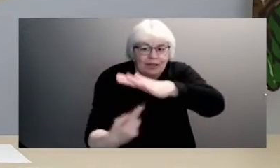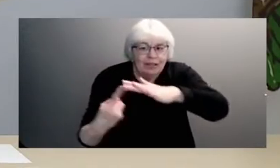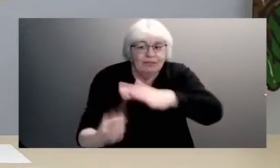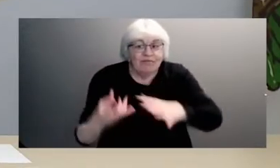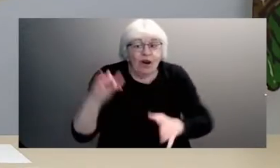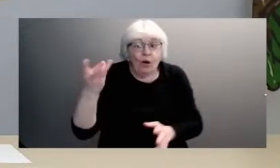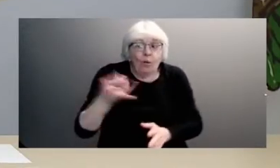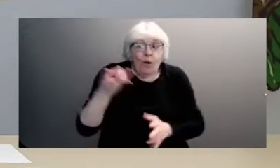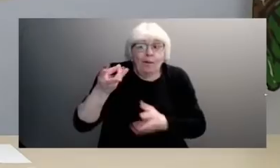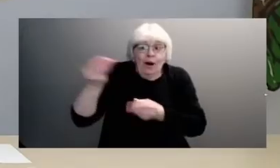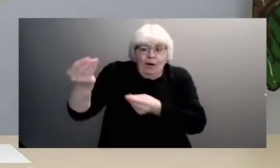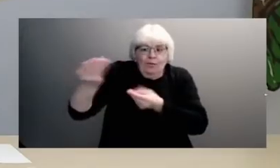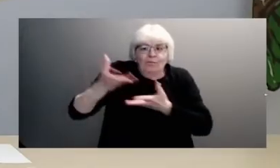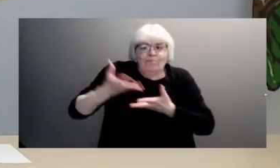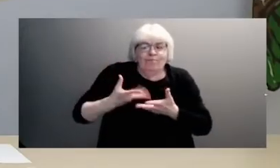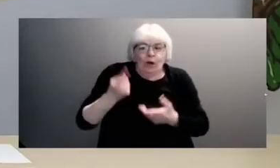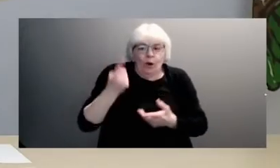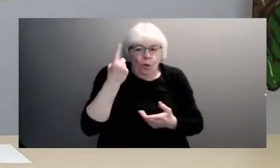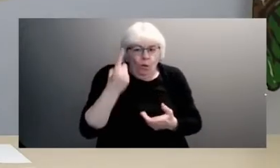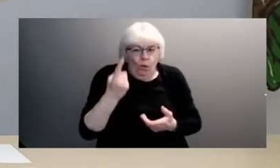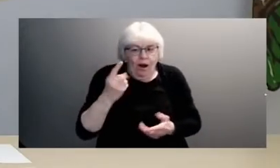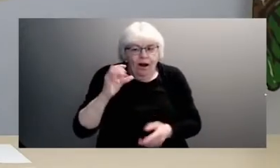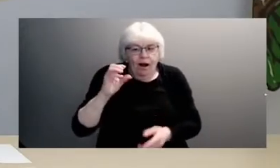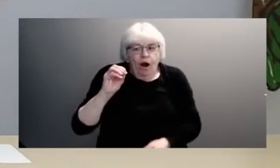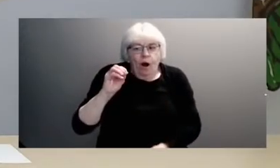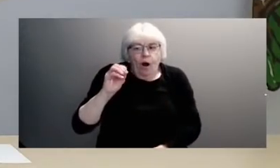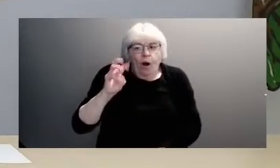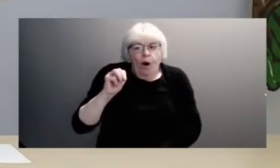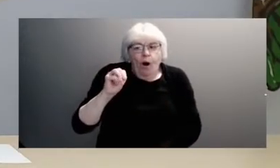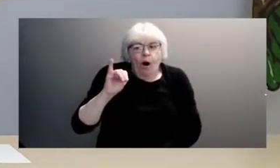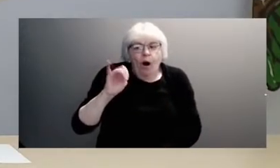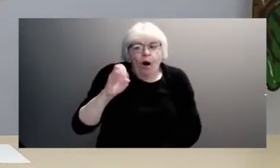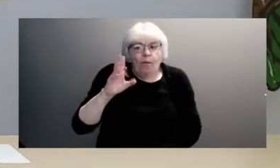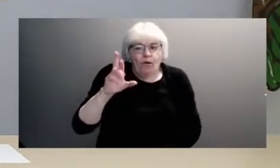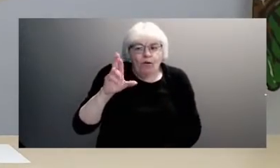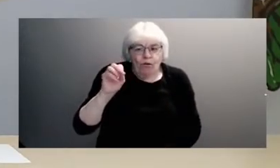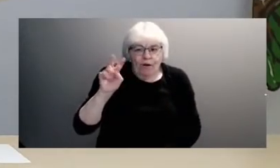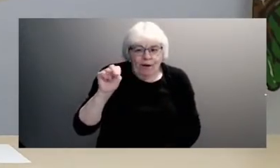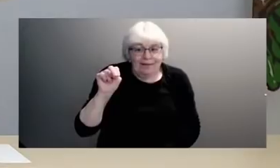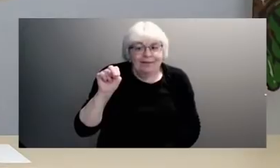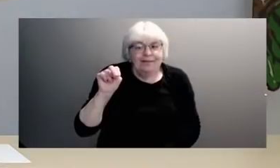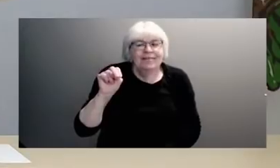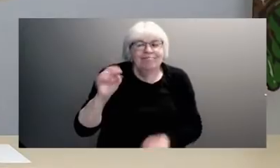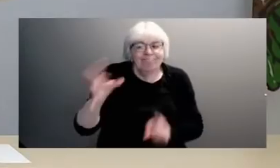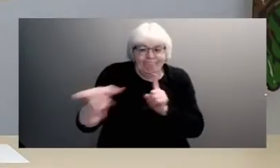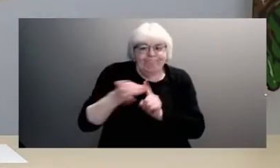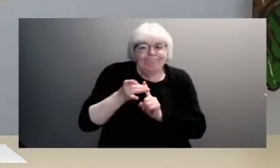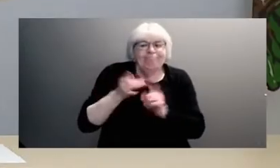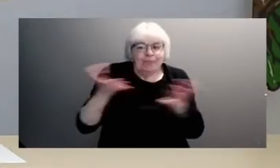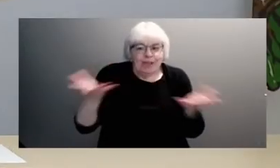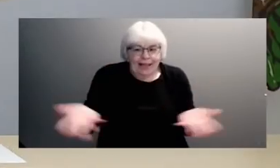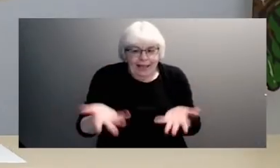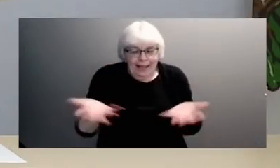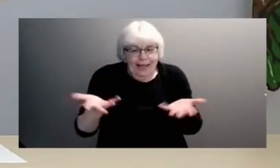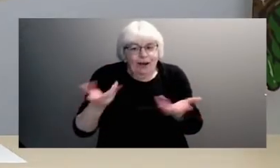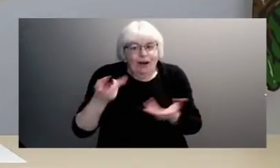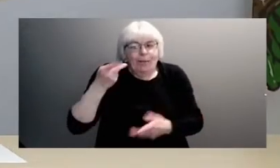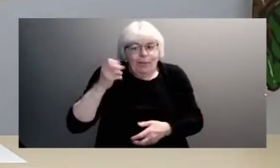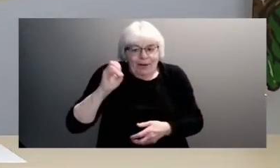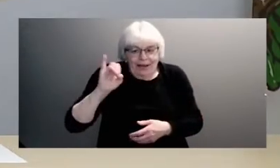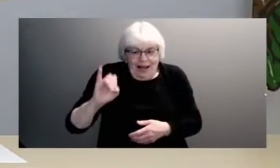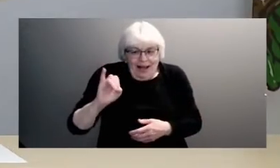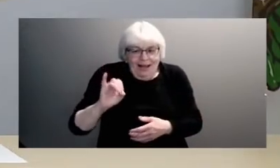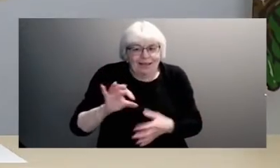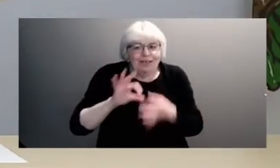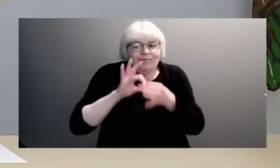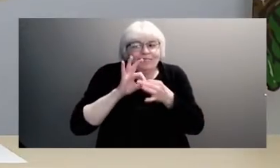in PEI. This is one of the cases that is associated with the outbreak at St. FX University. It